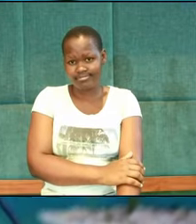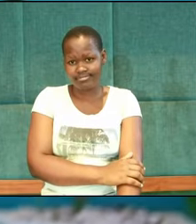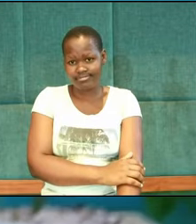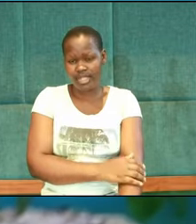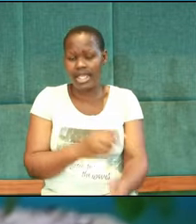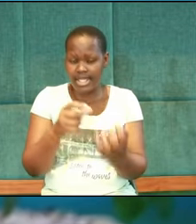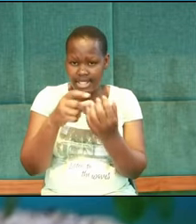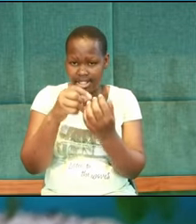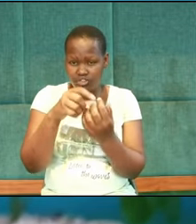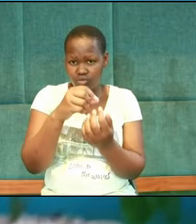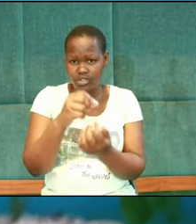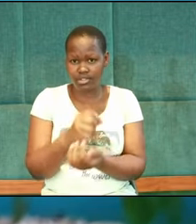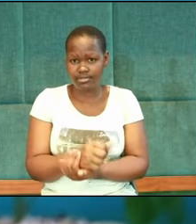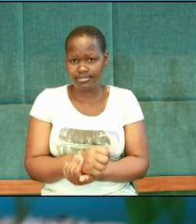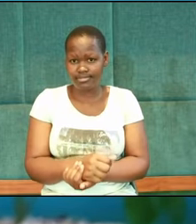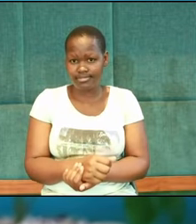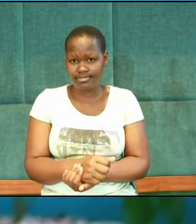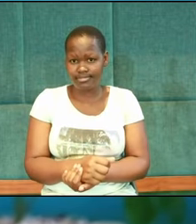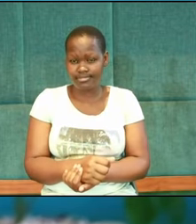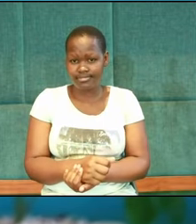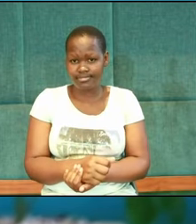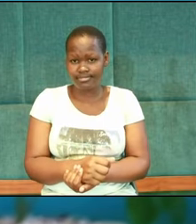It's a choice.